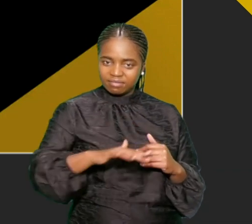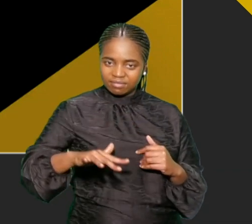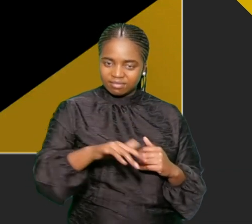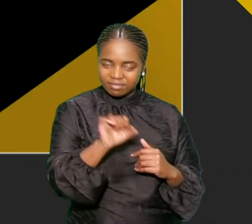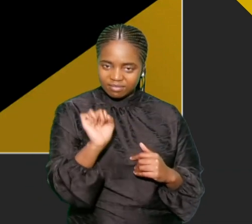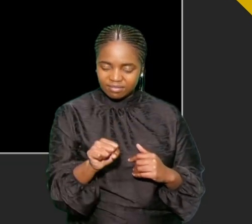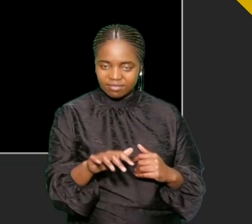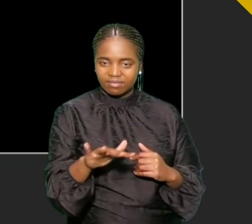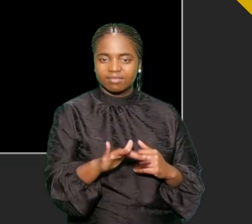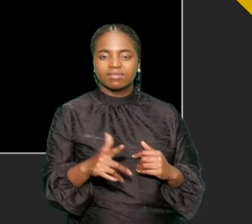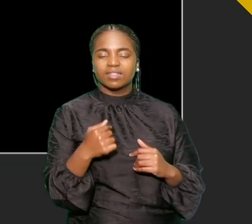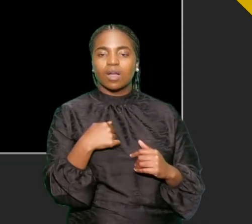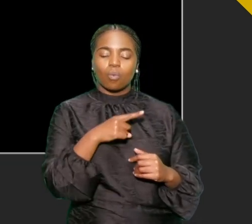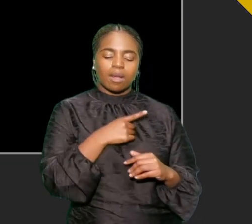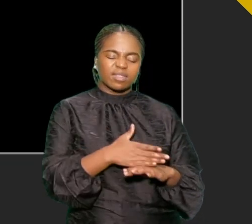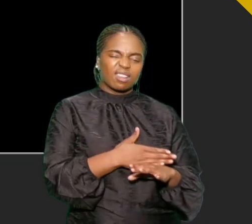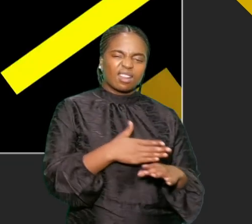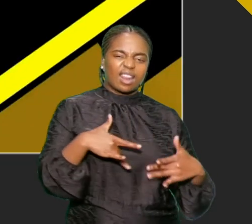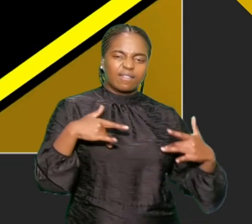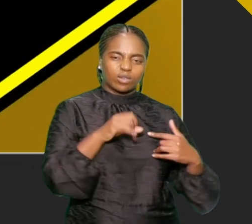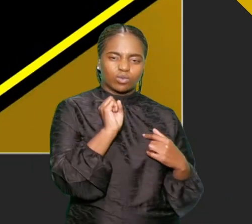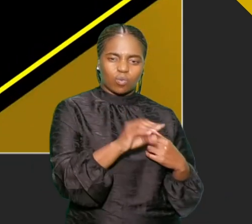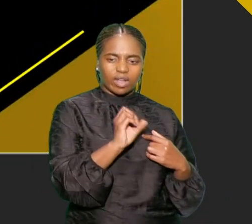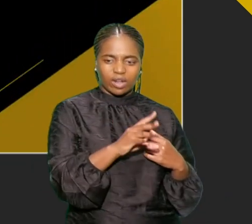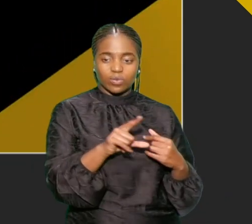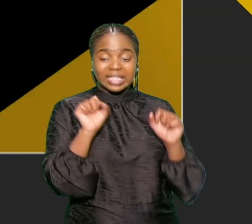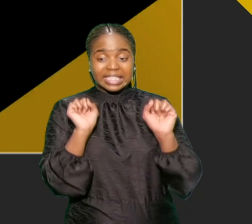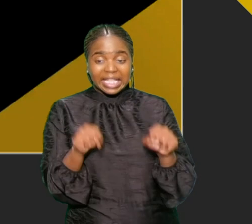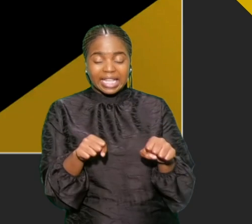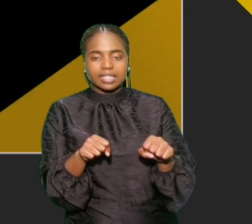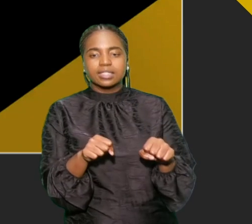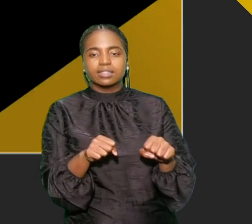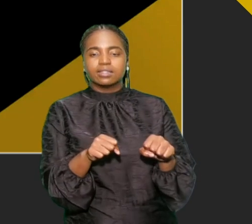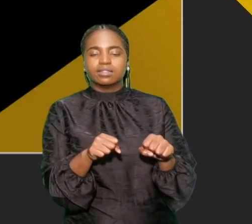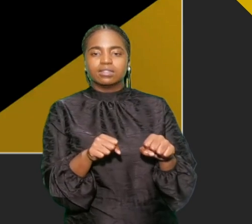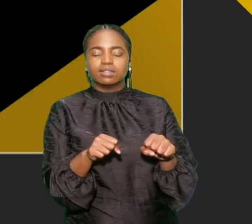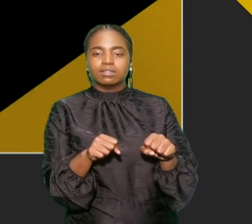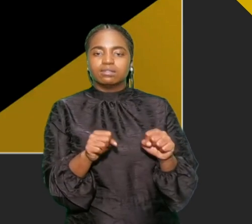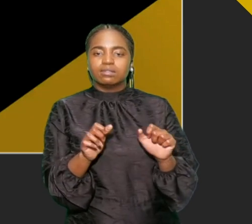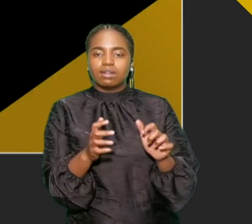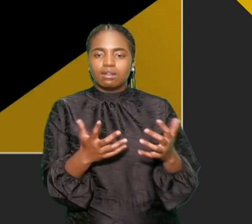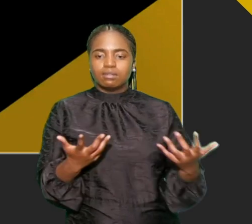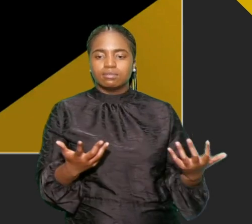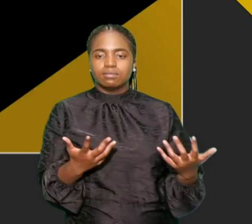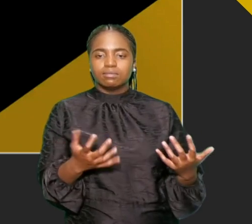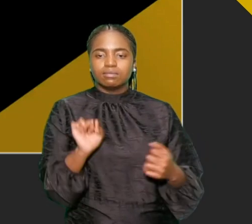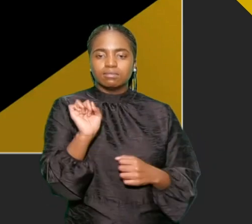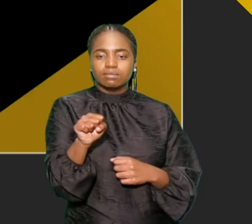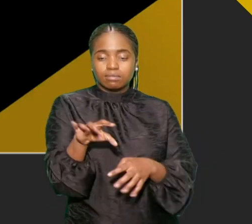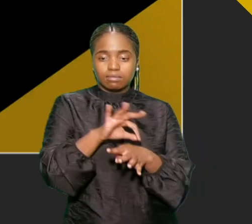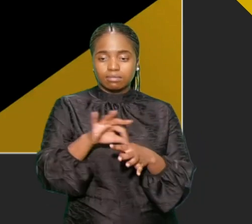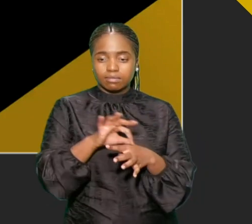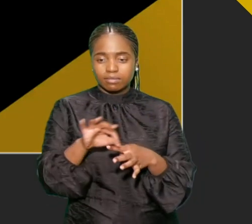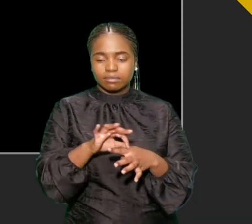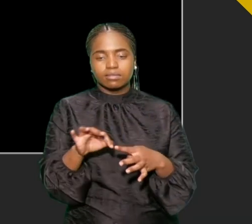e o ne re dula ko Soweto. Yes, and yeah, and we were also planning